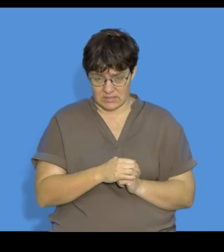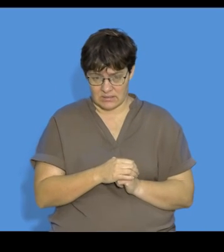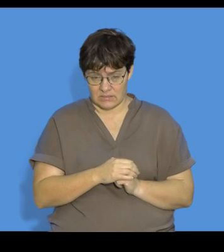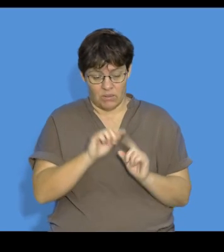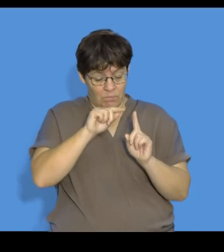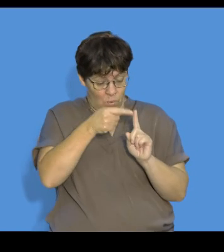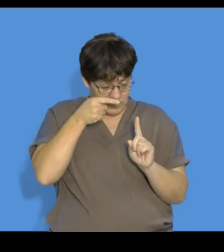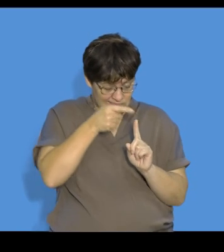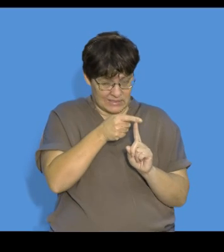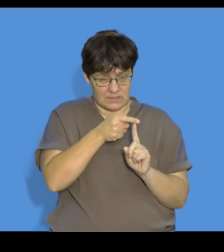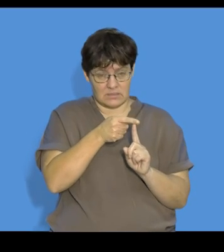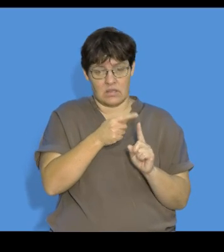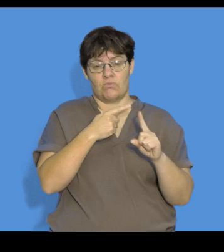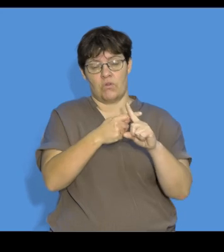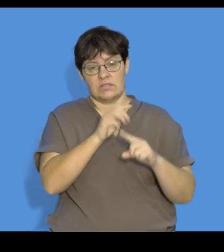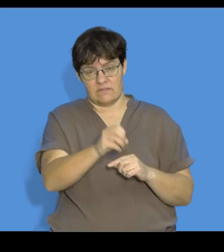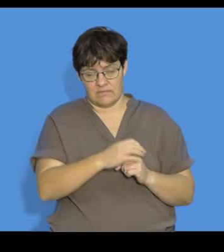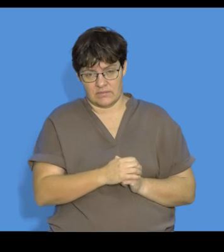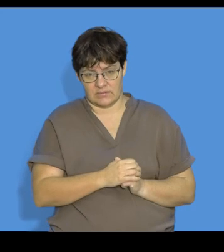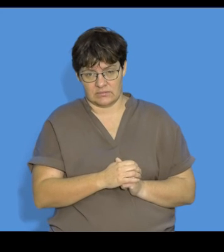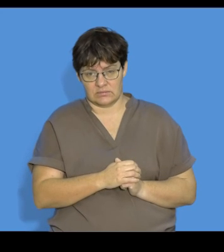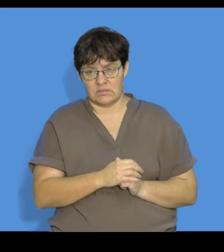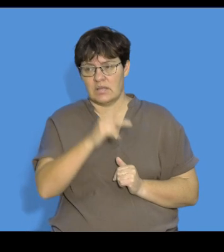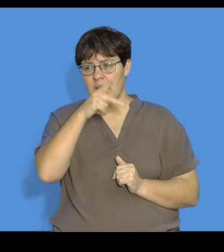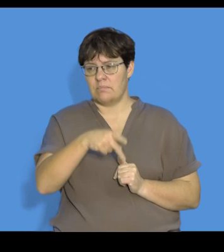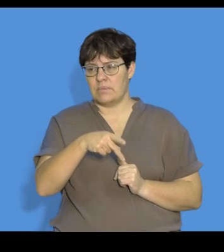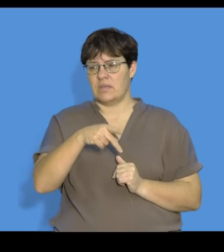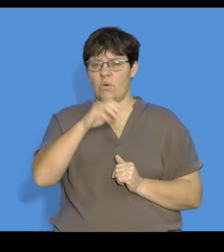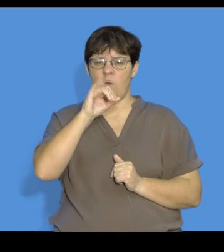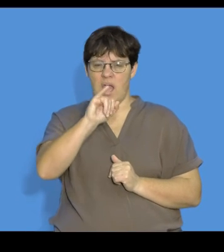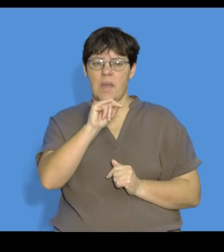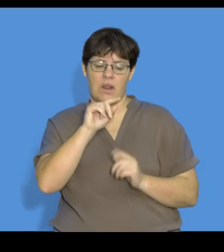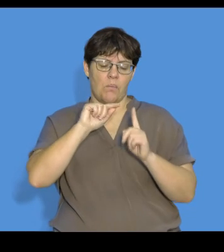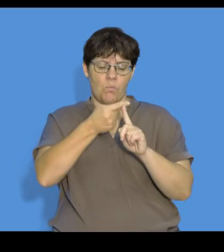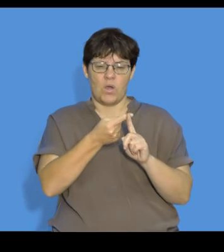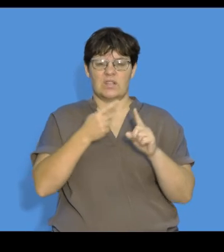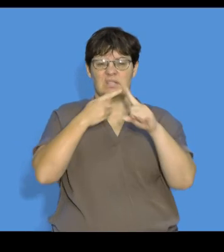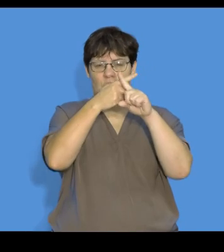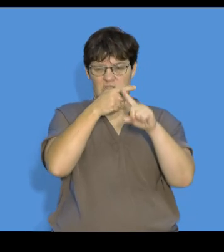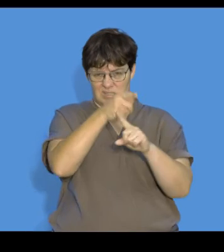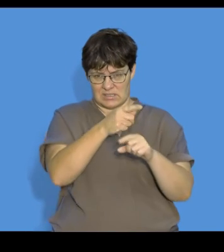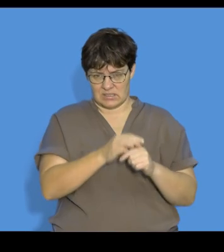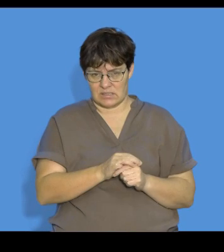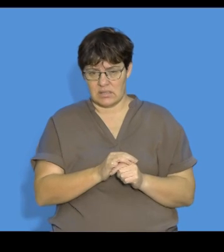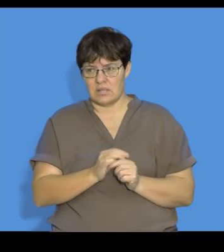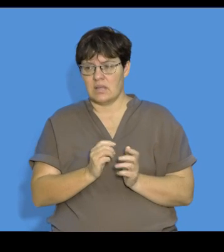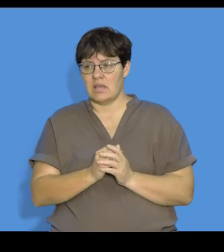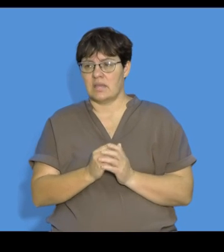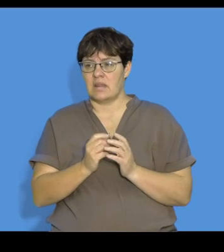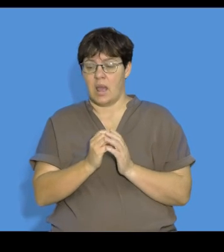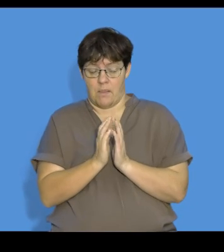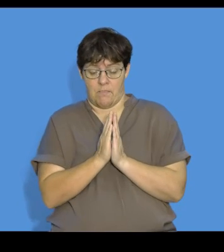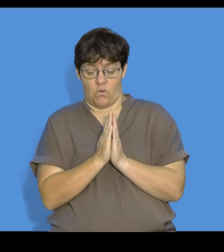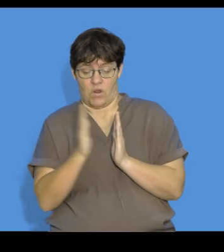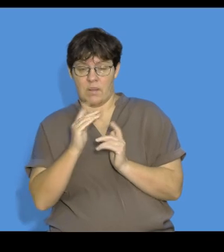intersecting, right? So this is the point of intersection. I will just say it's POI, point of intersection. Then greater